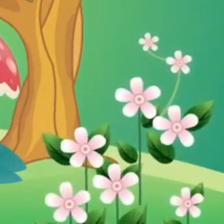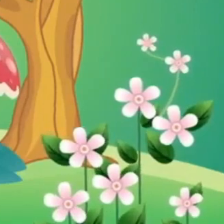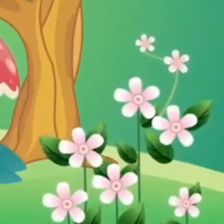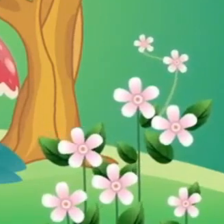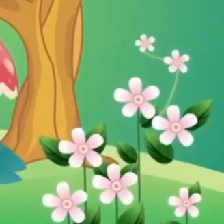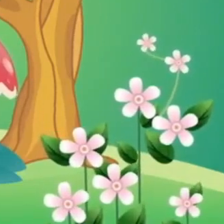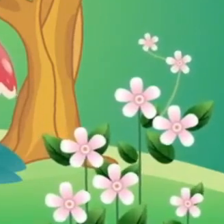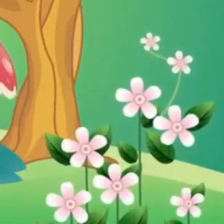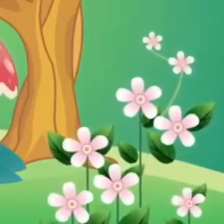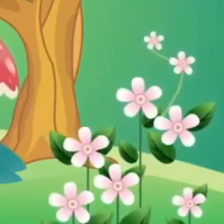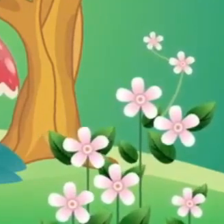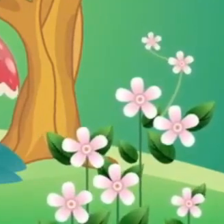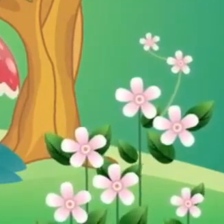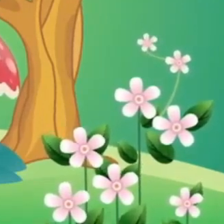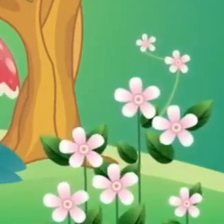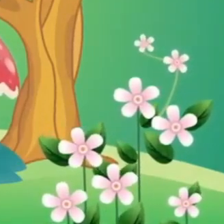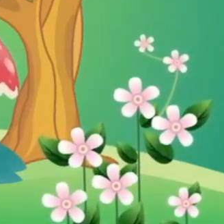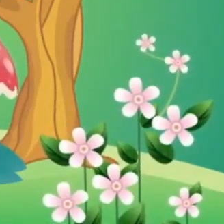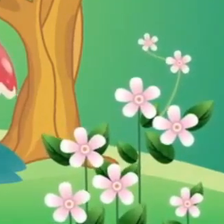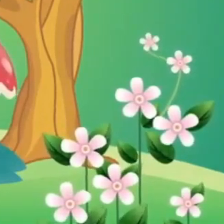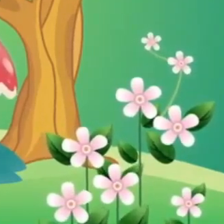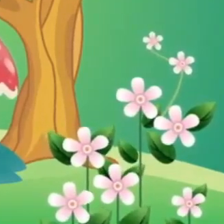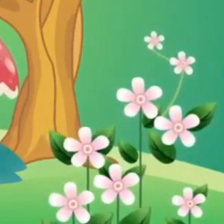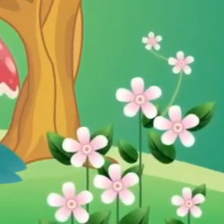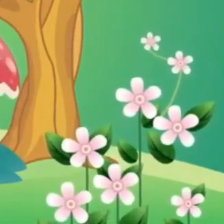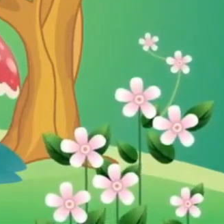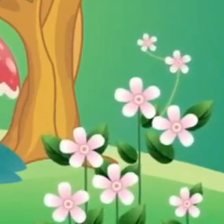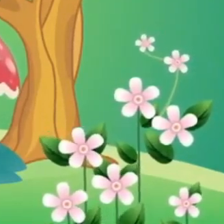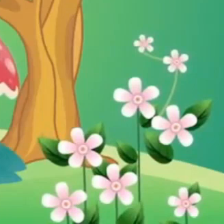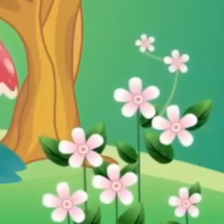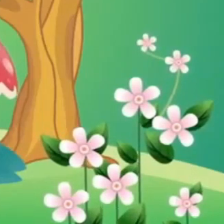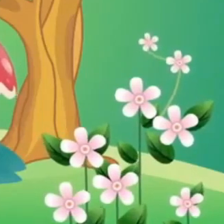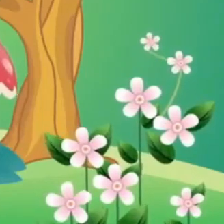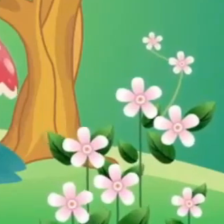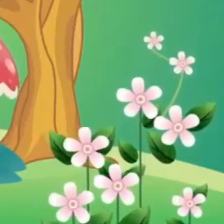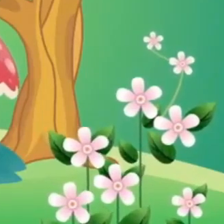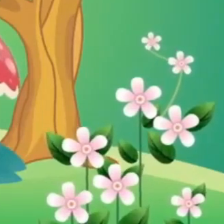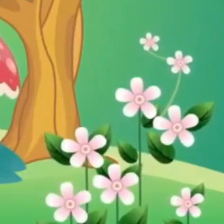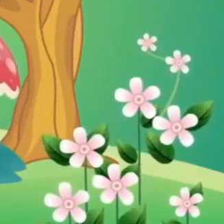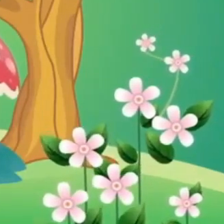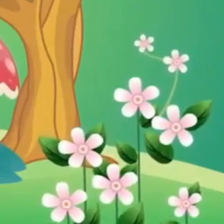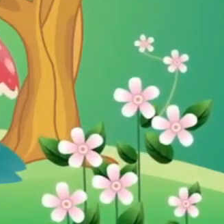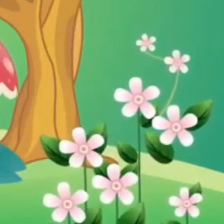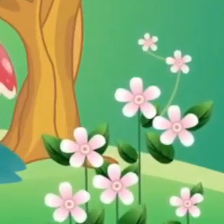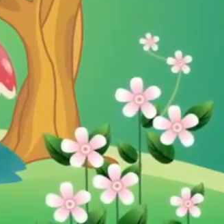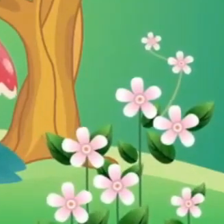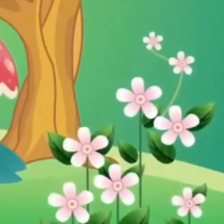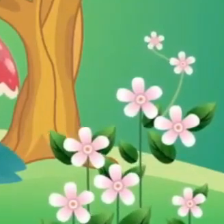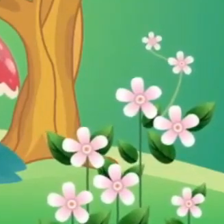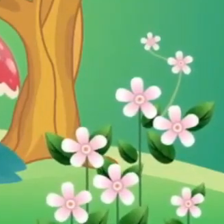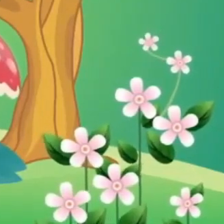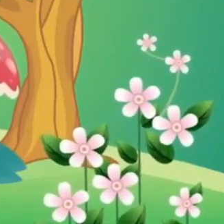Hi everyone, I'm teacher Eloina Gutierez from Cabinuangan